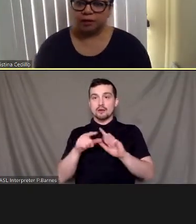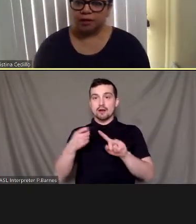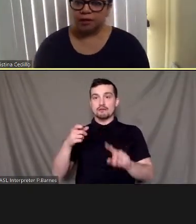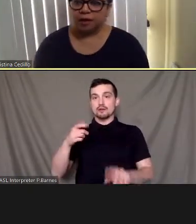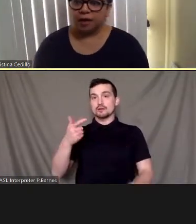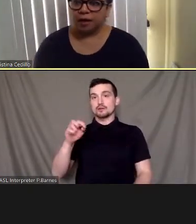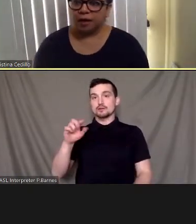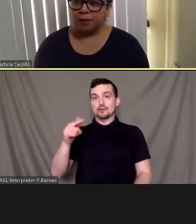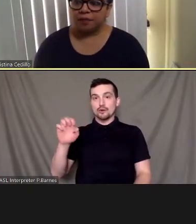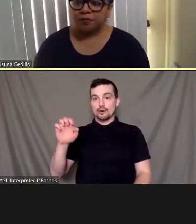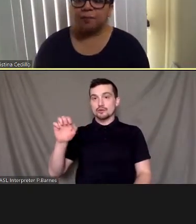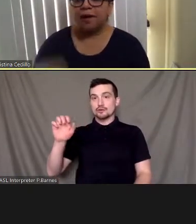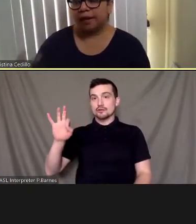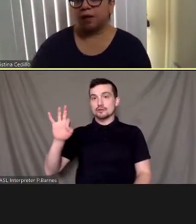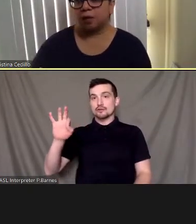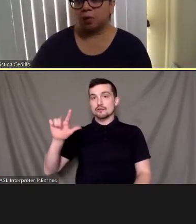Floyd.